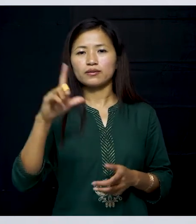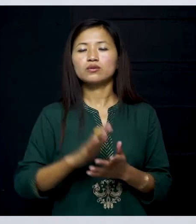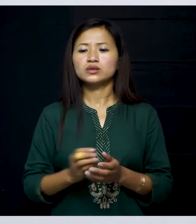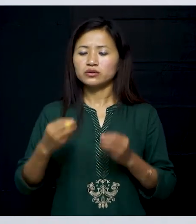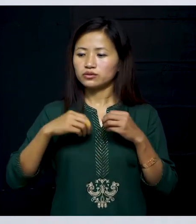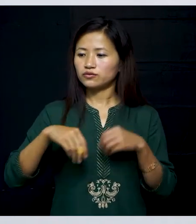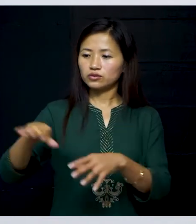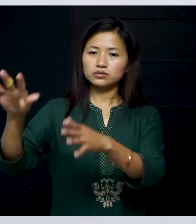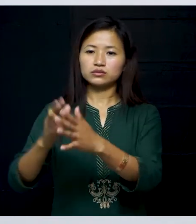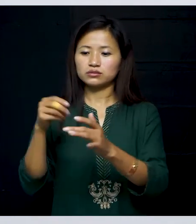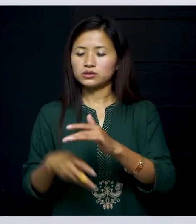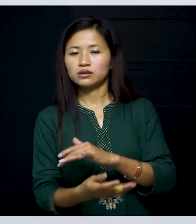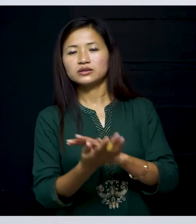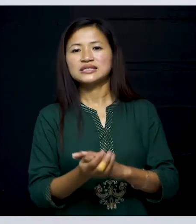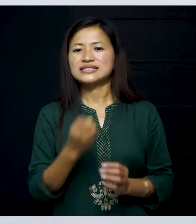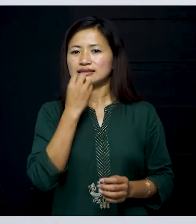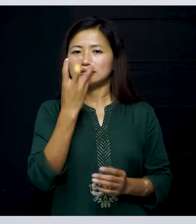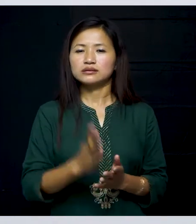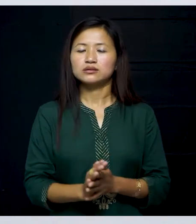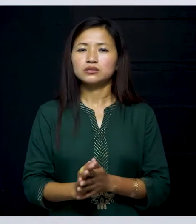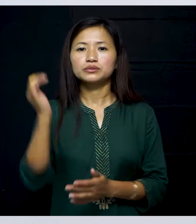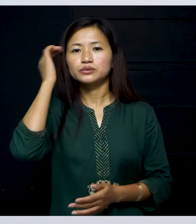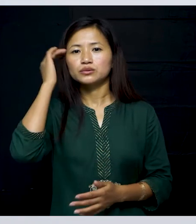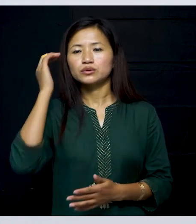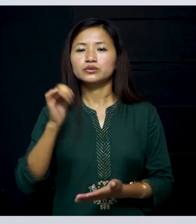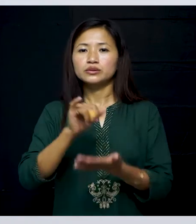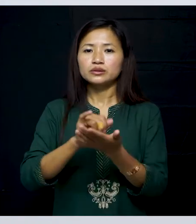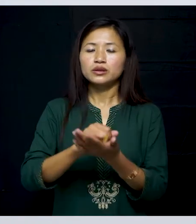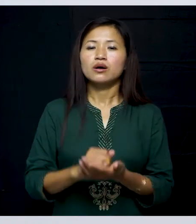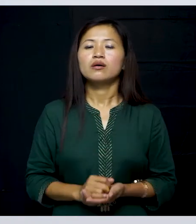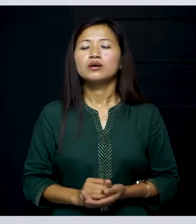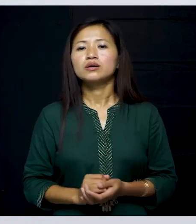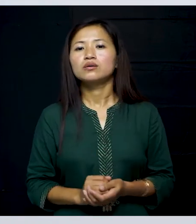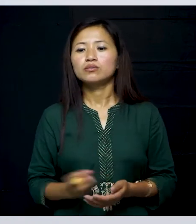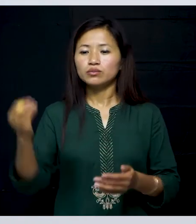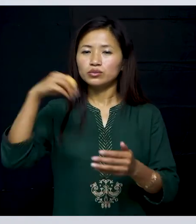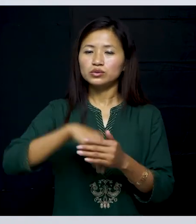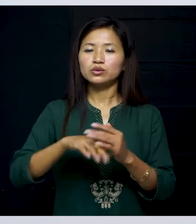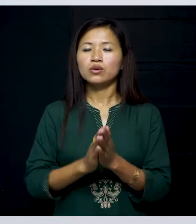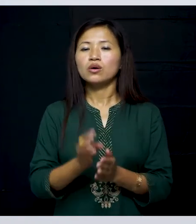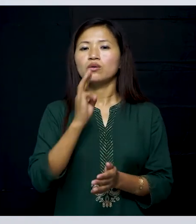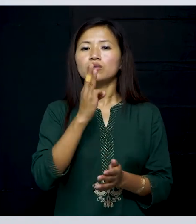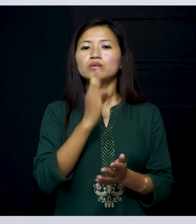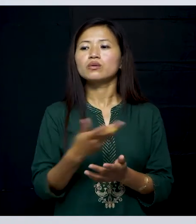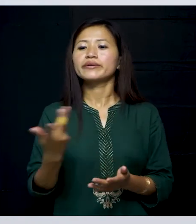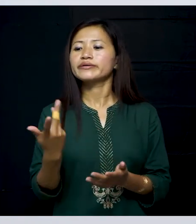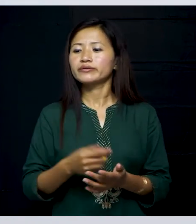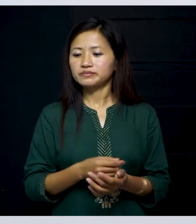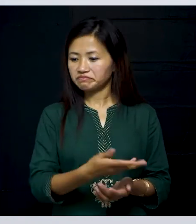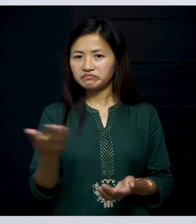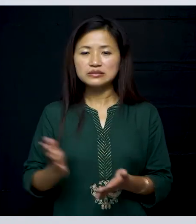down easily along with the oil. And we know that when we put water into a place where there is